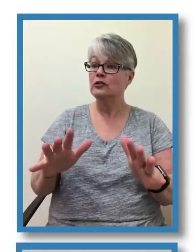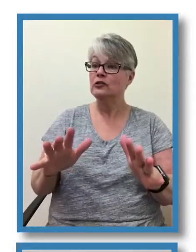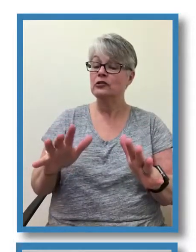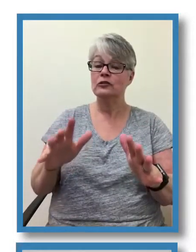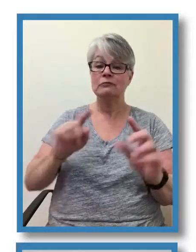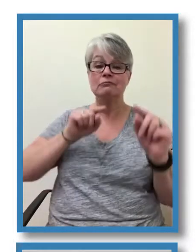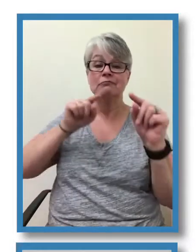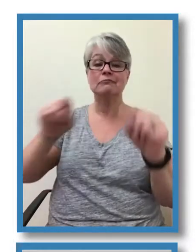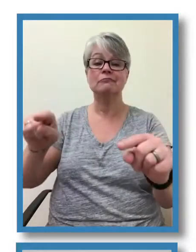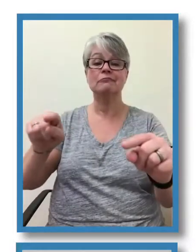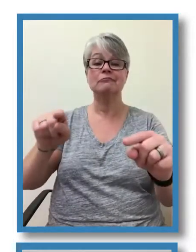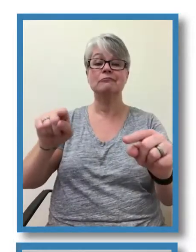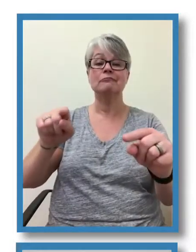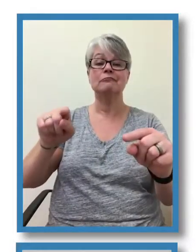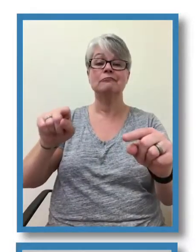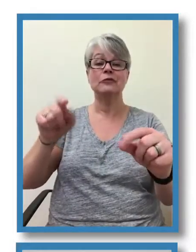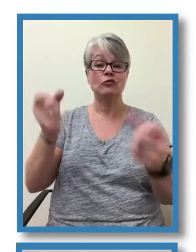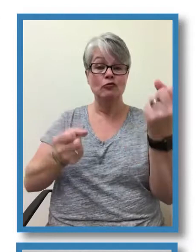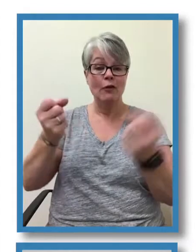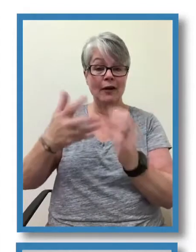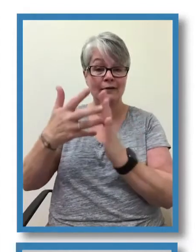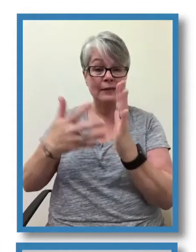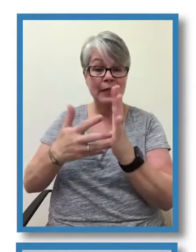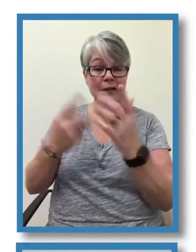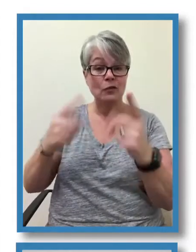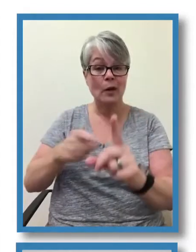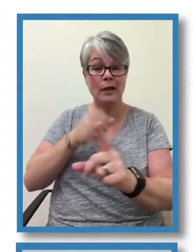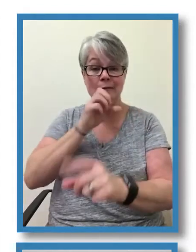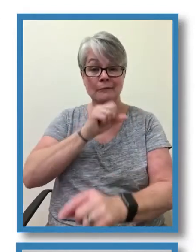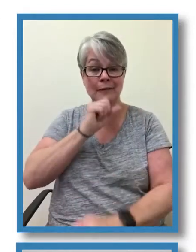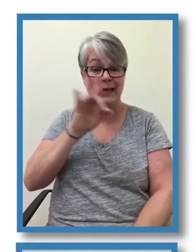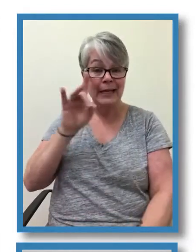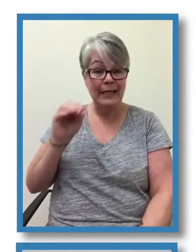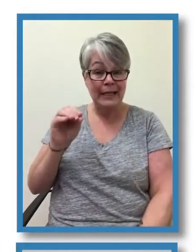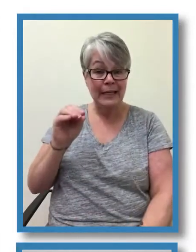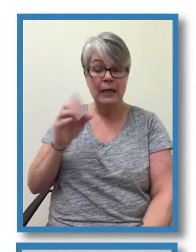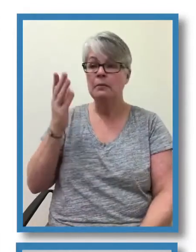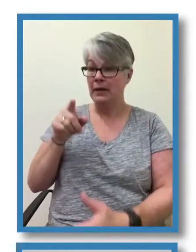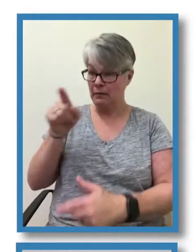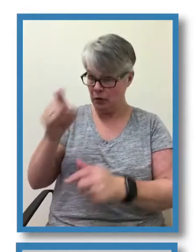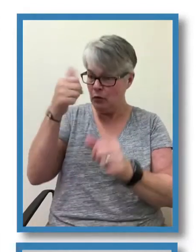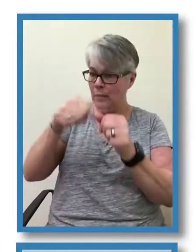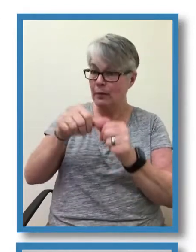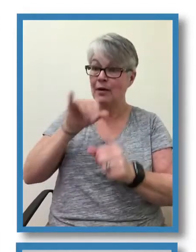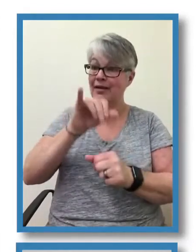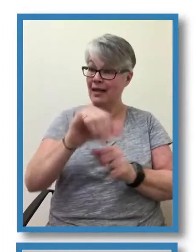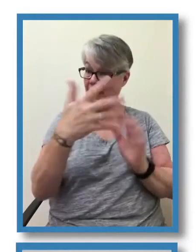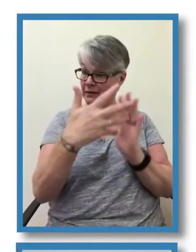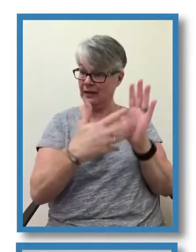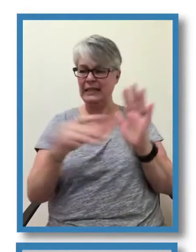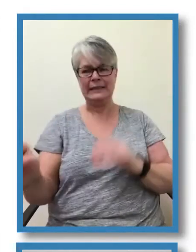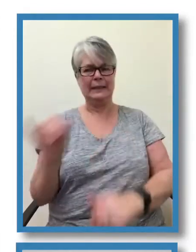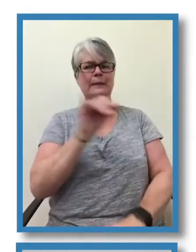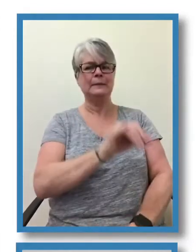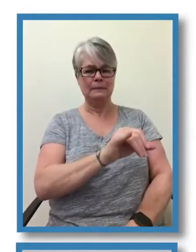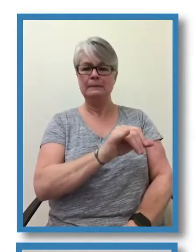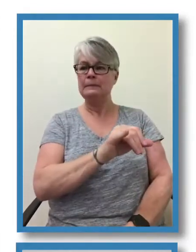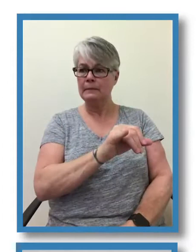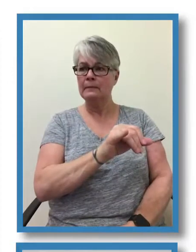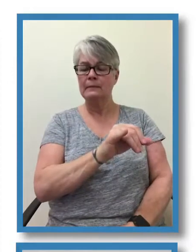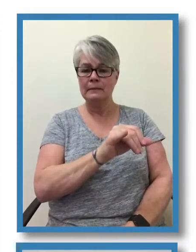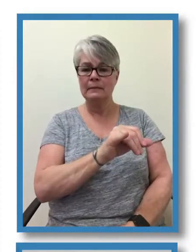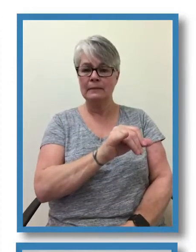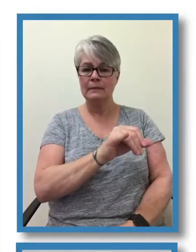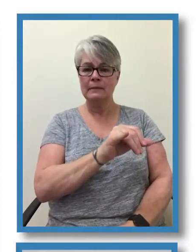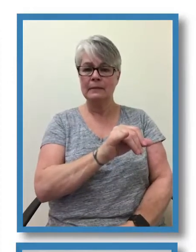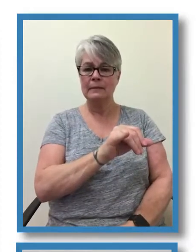test. And at the Ministry of Transportation at 80, they have to draw that clock test. It's one of the cognitive